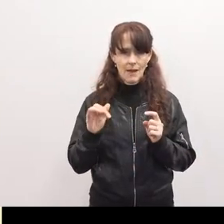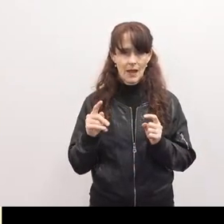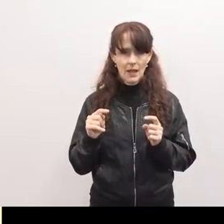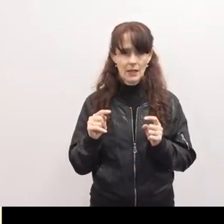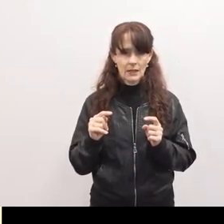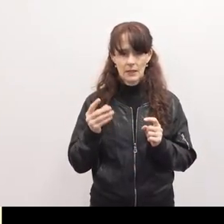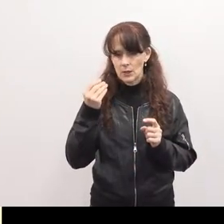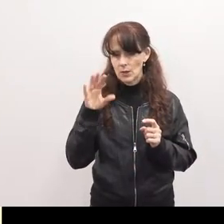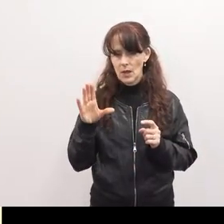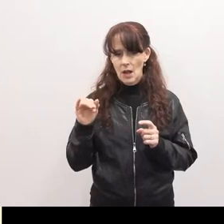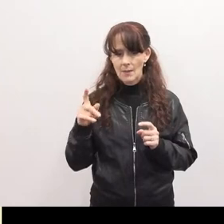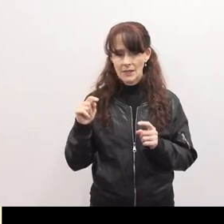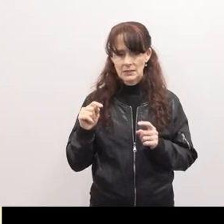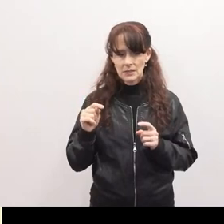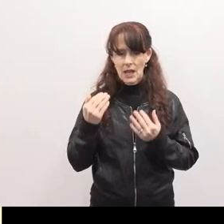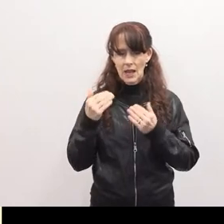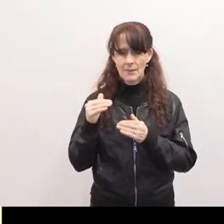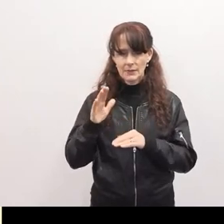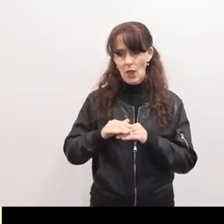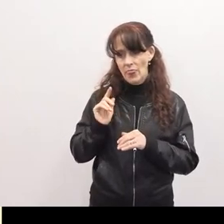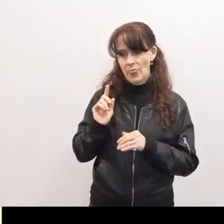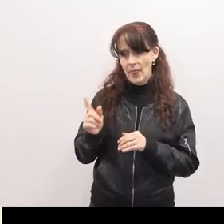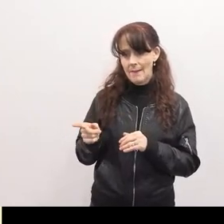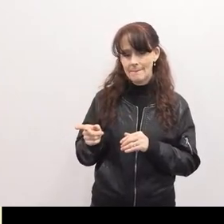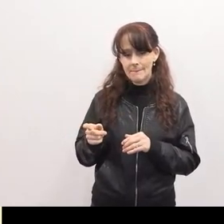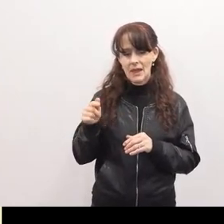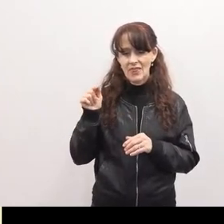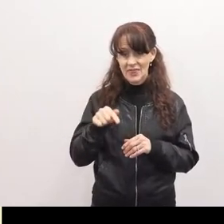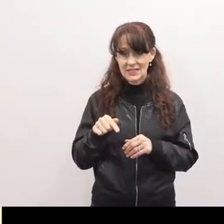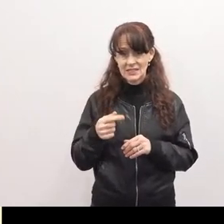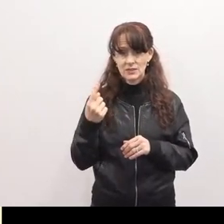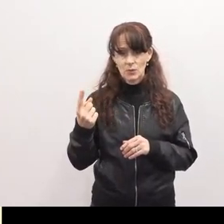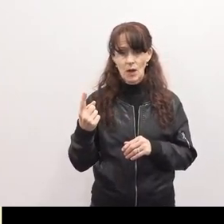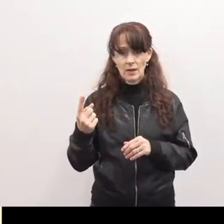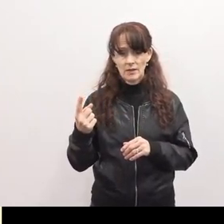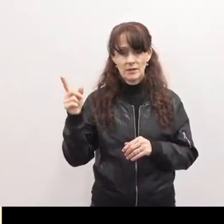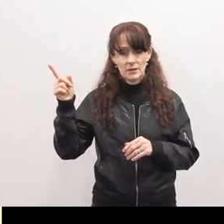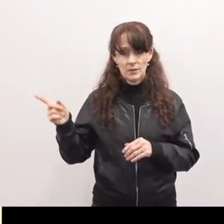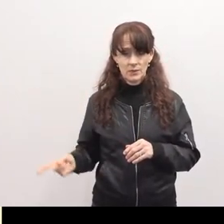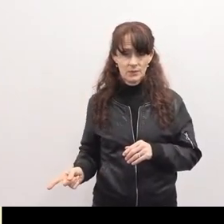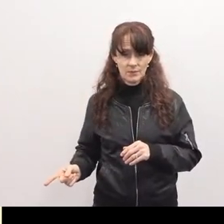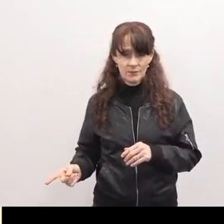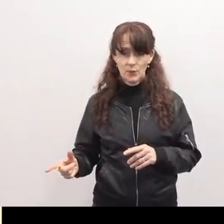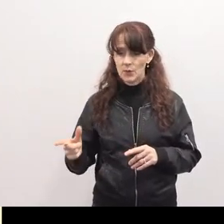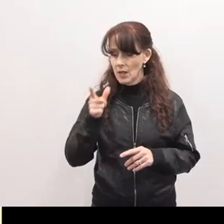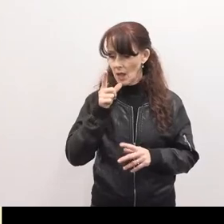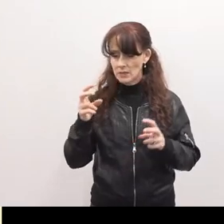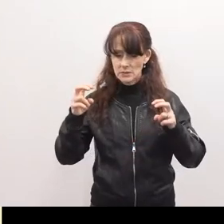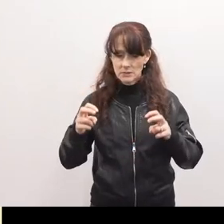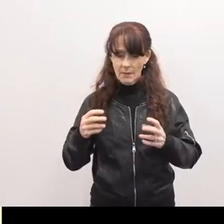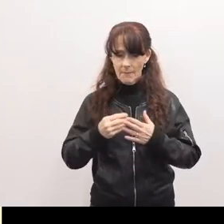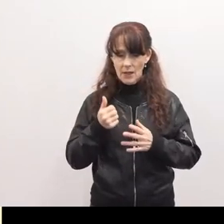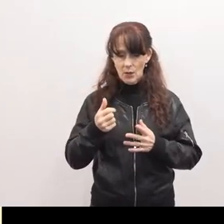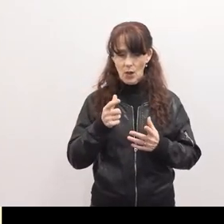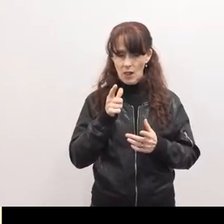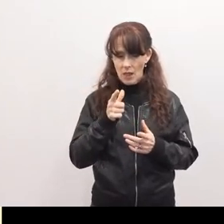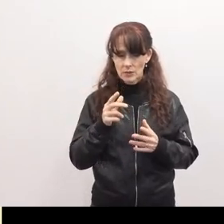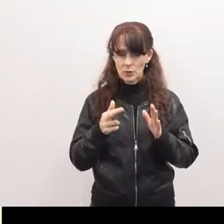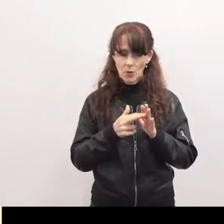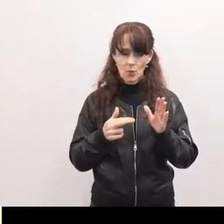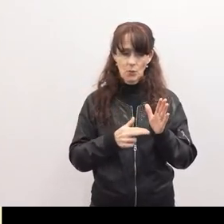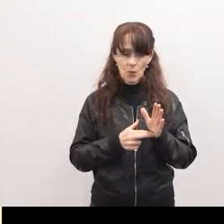for lobbyists very much and puts a lot of limits on them. And this is one where if there is a lobbyist and you have lunch, buy your own lunch because there's rules